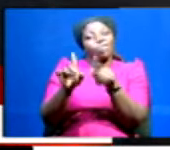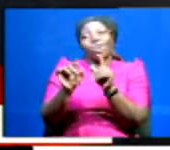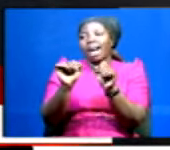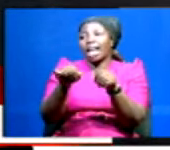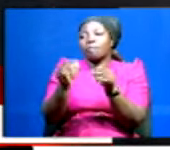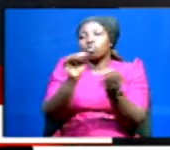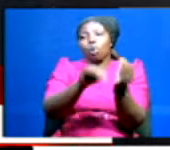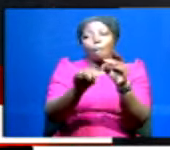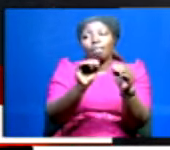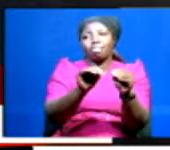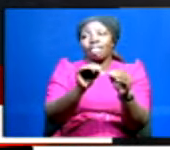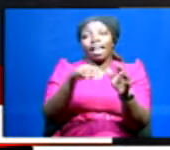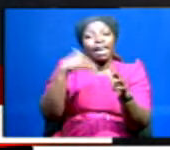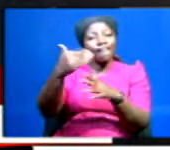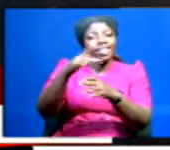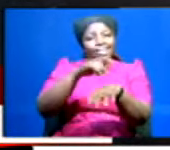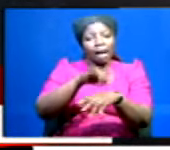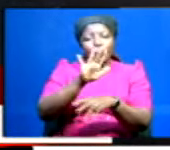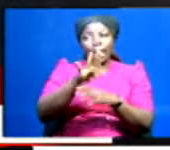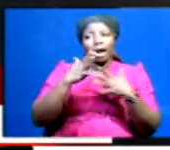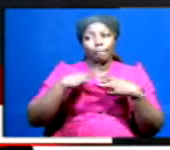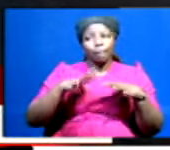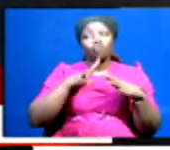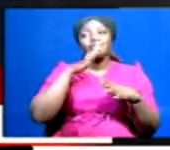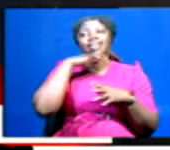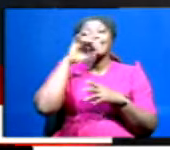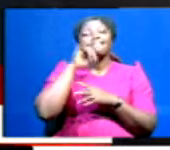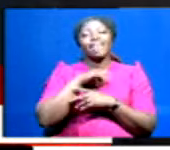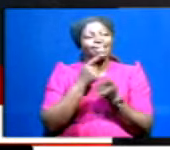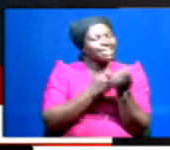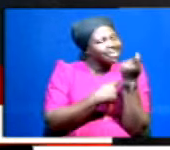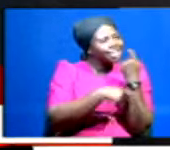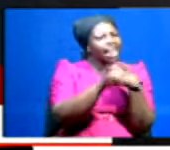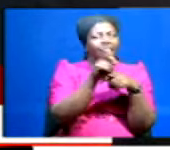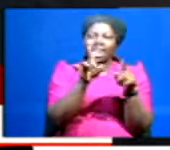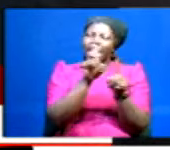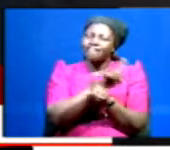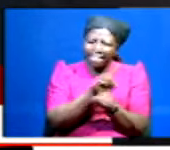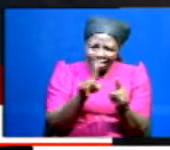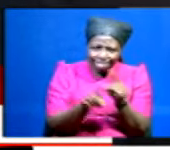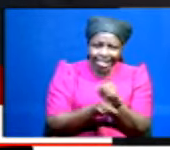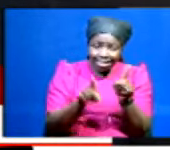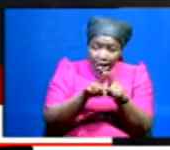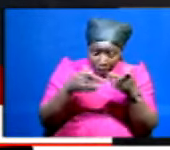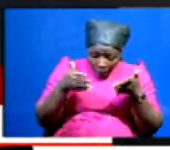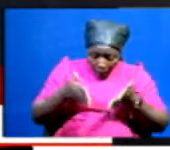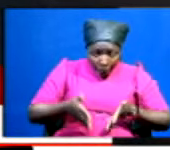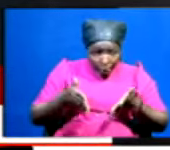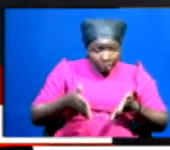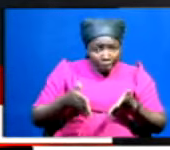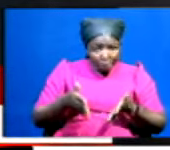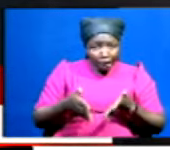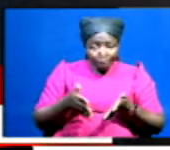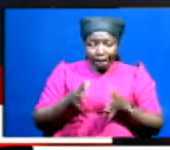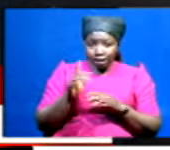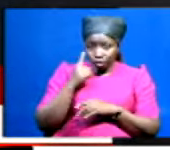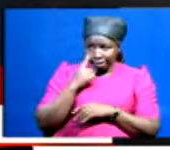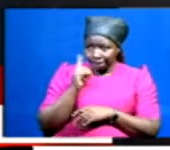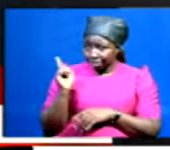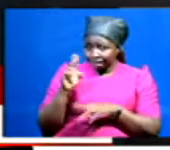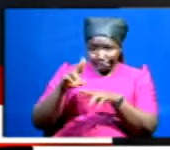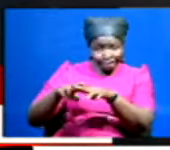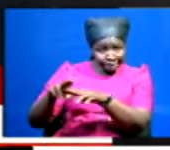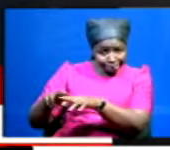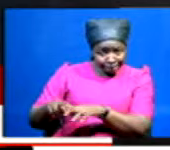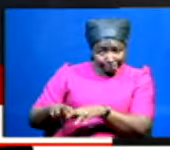wao wanakufa. Wanausa kila kitu. Hata hapa tunaongea. Hii viti munaona